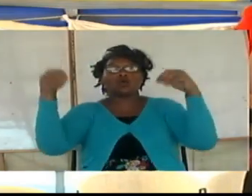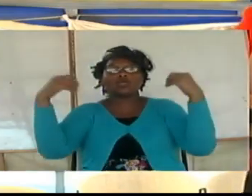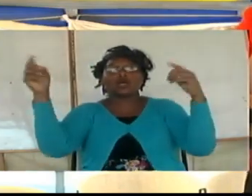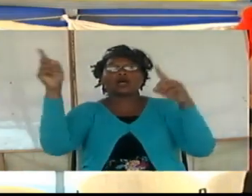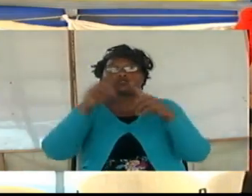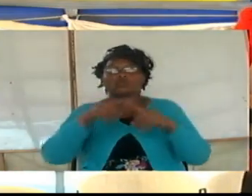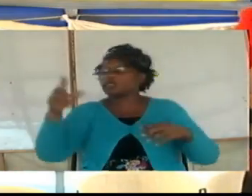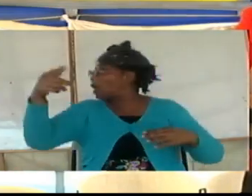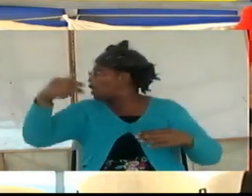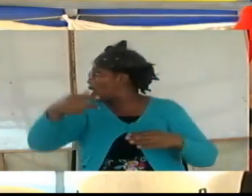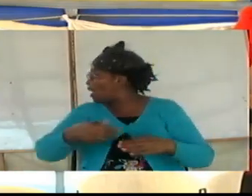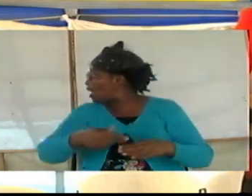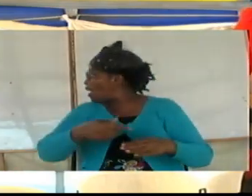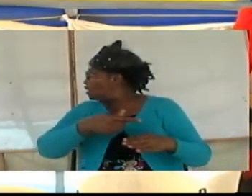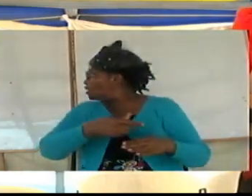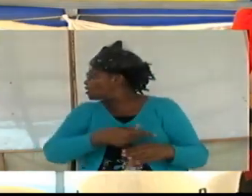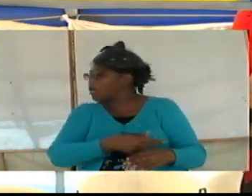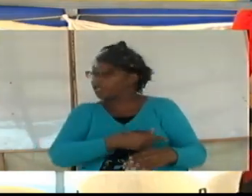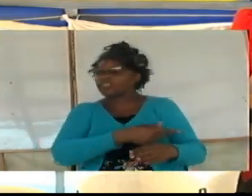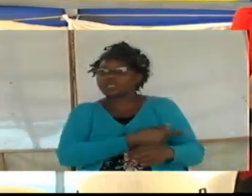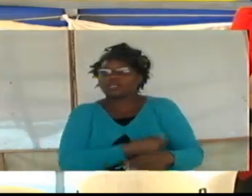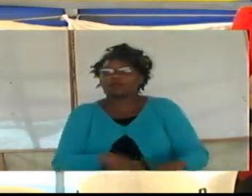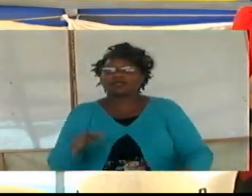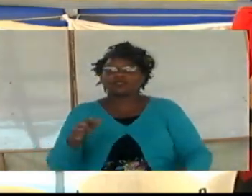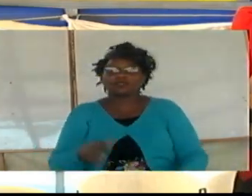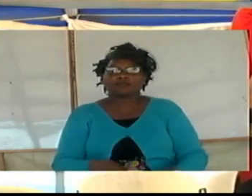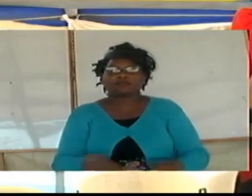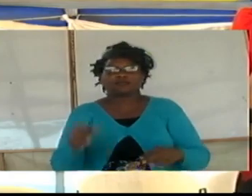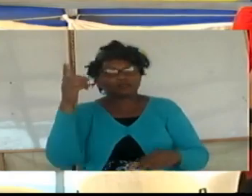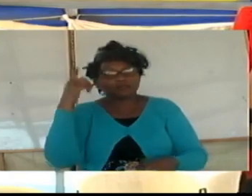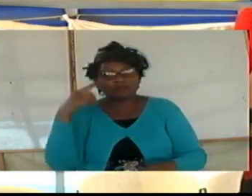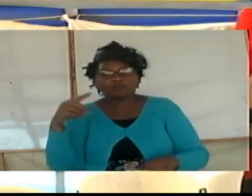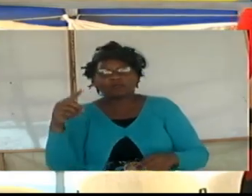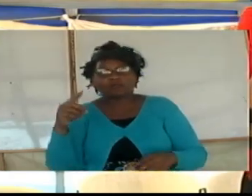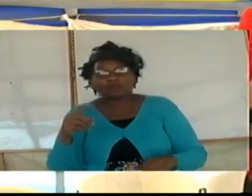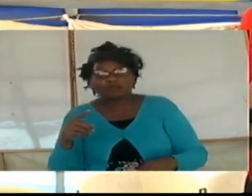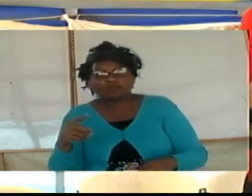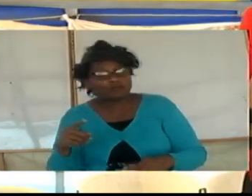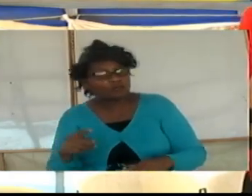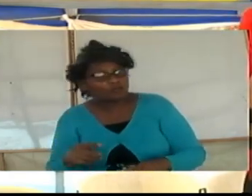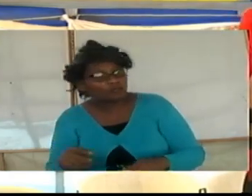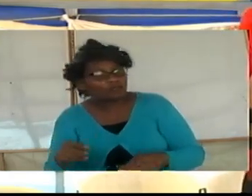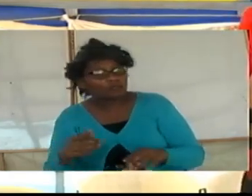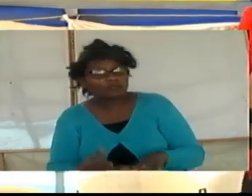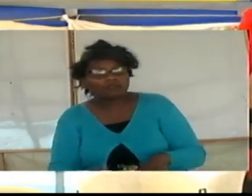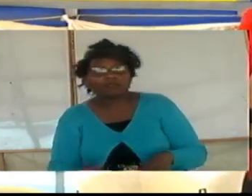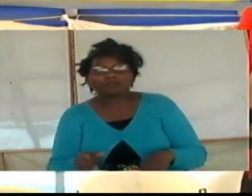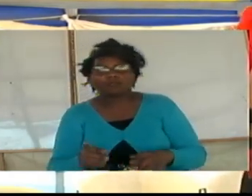Hallelujah to the Lamb. Oh, glory, hallelujah to the Lamb. Oh, glory, hallelujah to the Lamb.